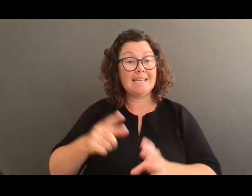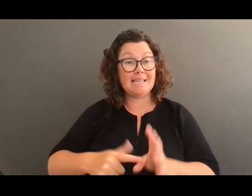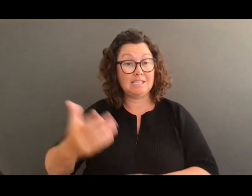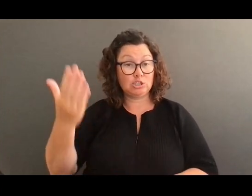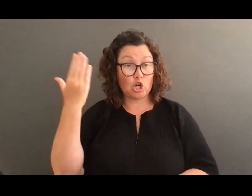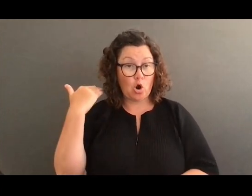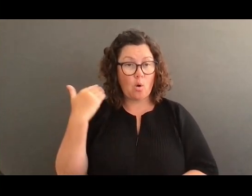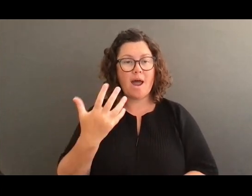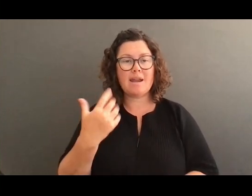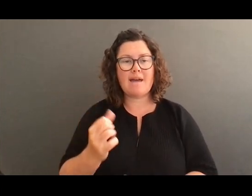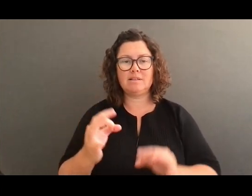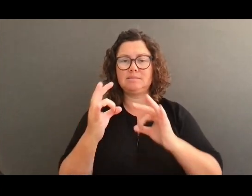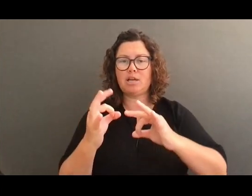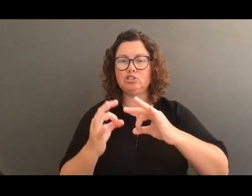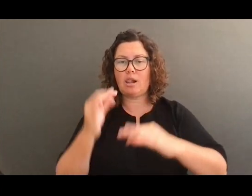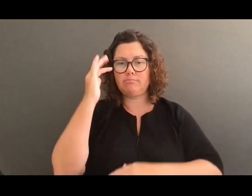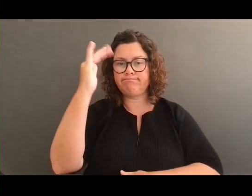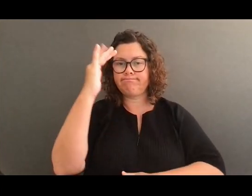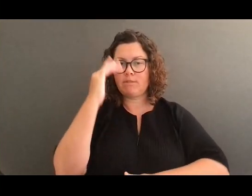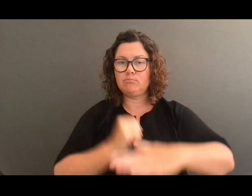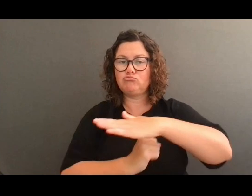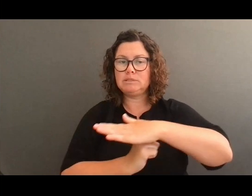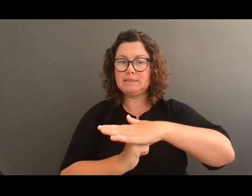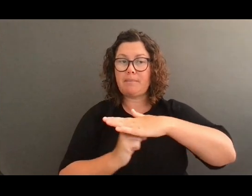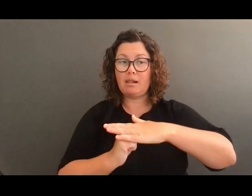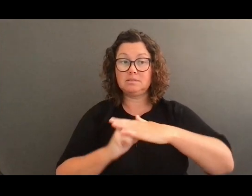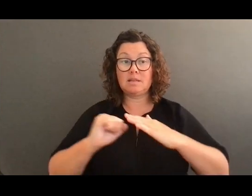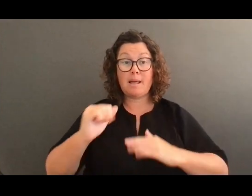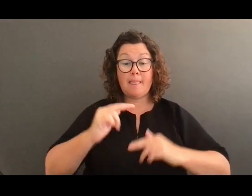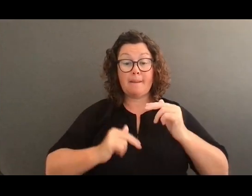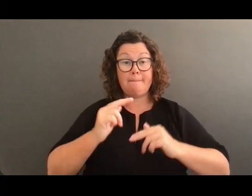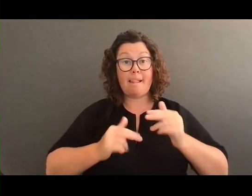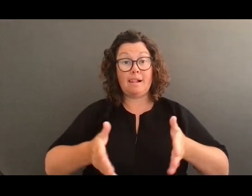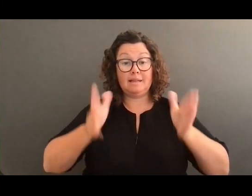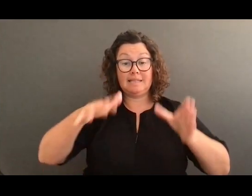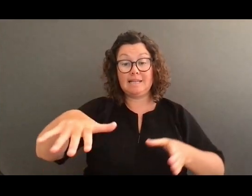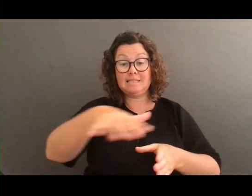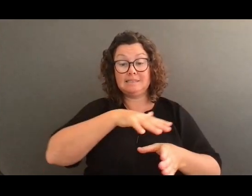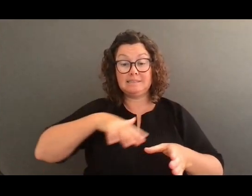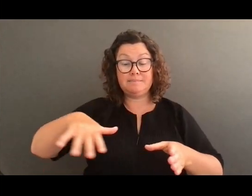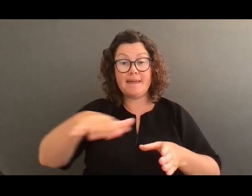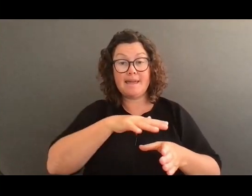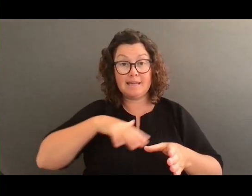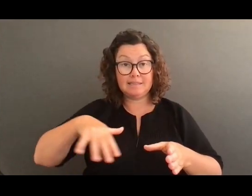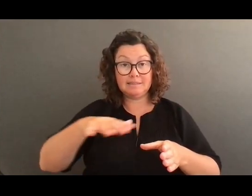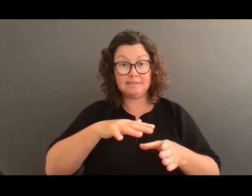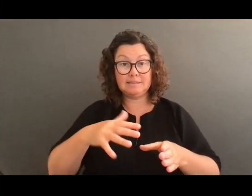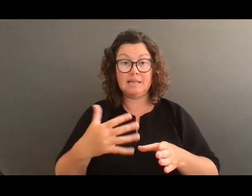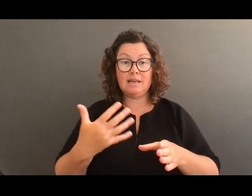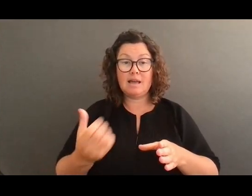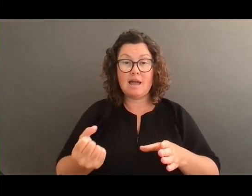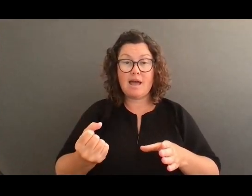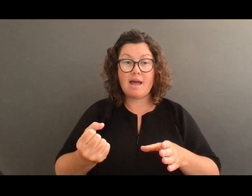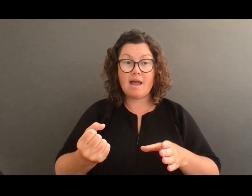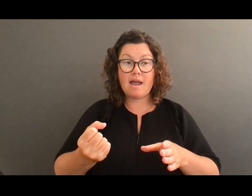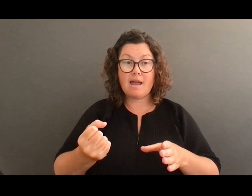The building of the space itself was embedded with meaning and symbolism, with a curved wall in the gallery recalling the curve